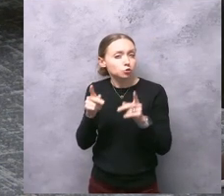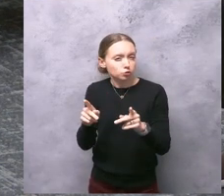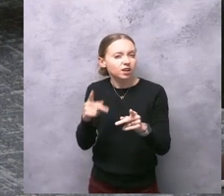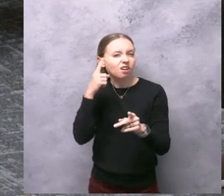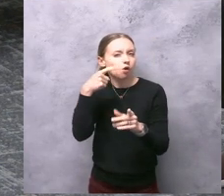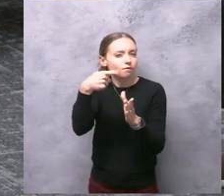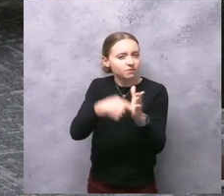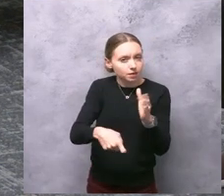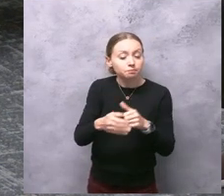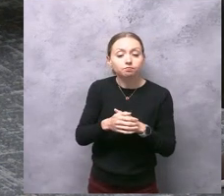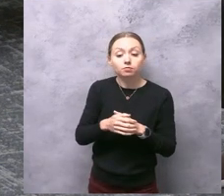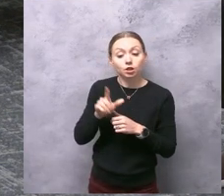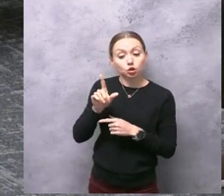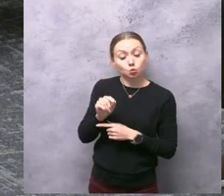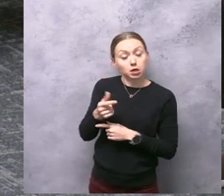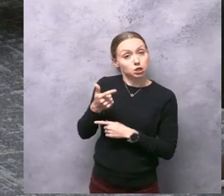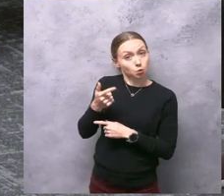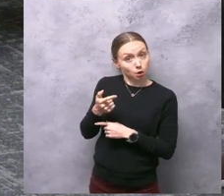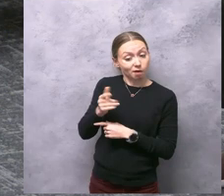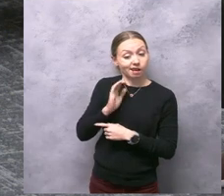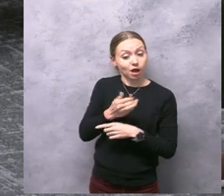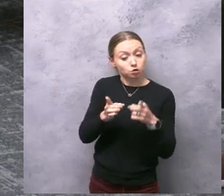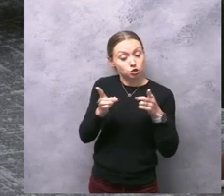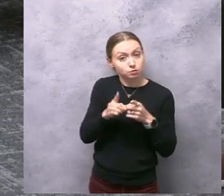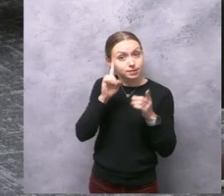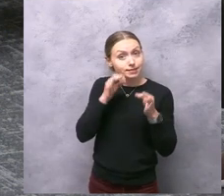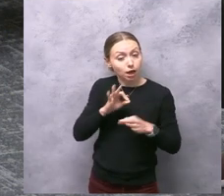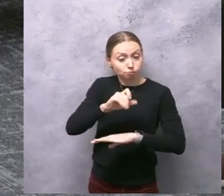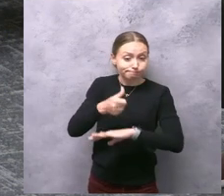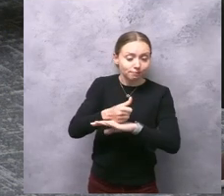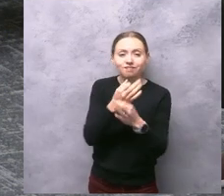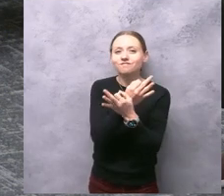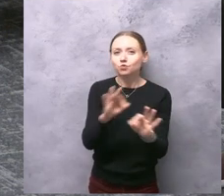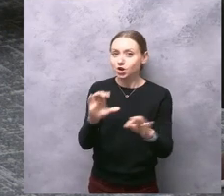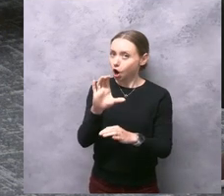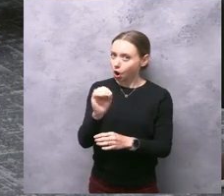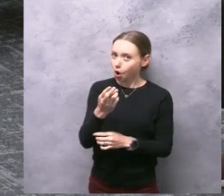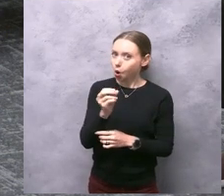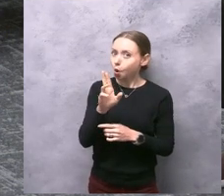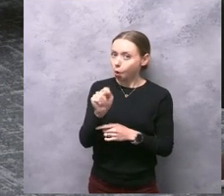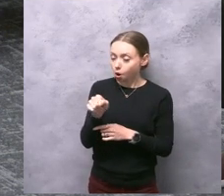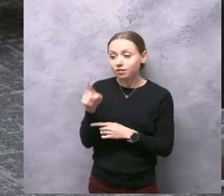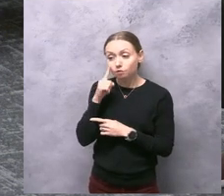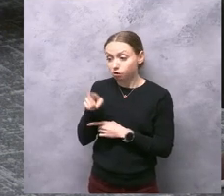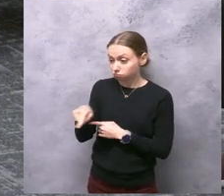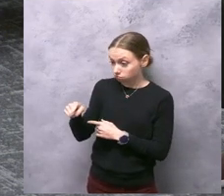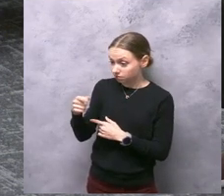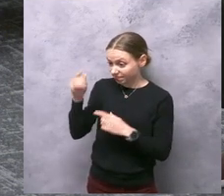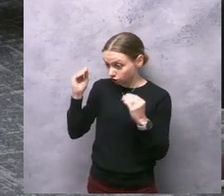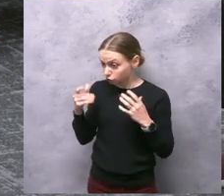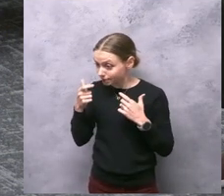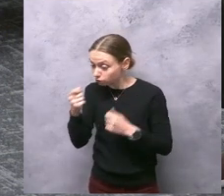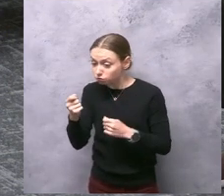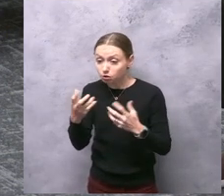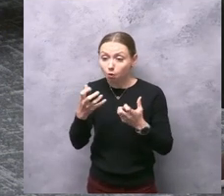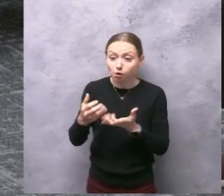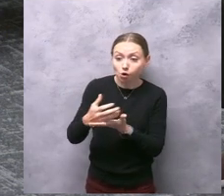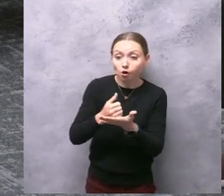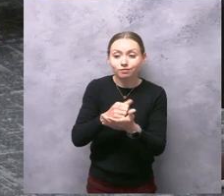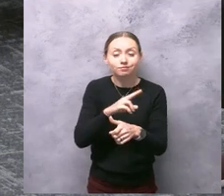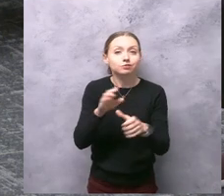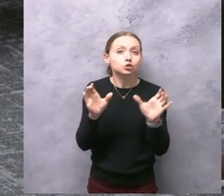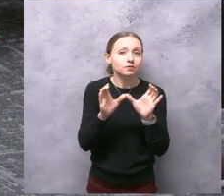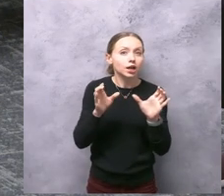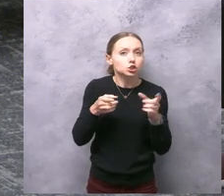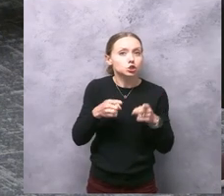Cypress-Fairbanks elected to start a free cohort for in-district teachers wanting to seek National Board Certification in 1 year. By